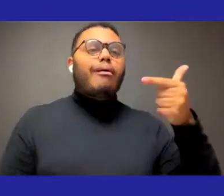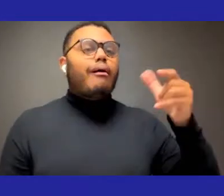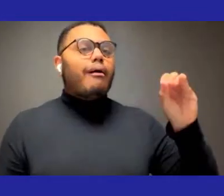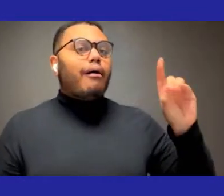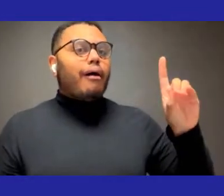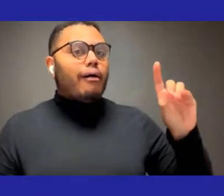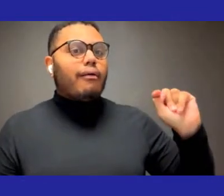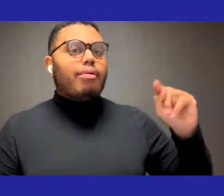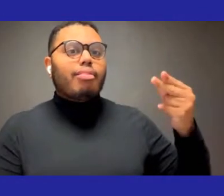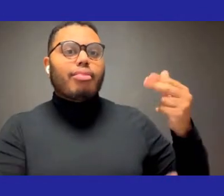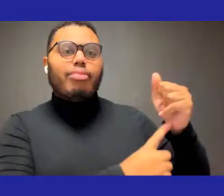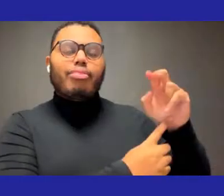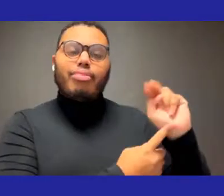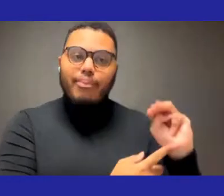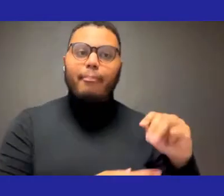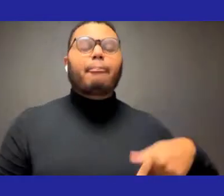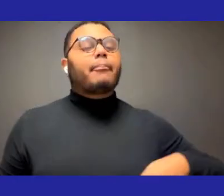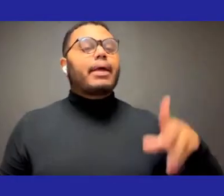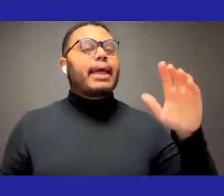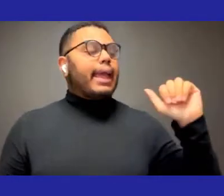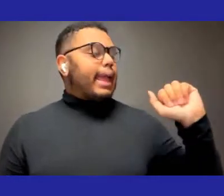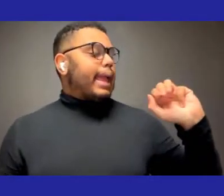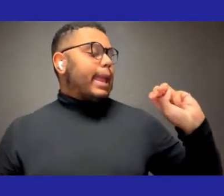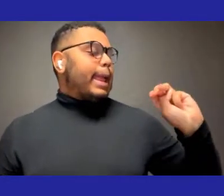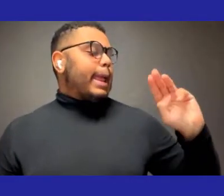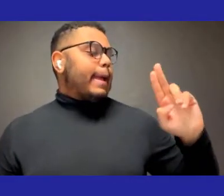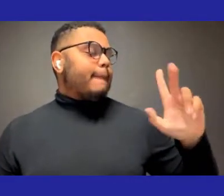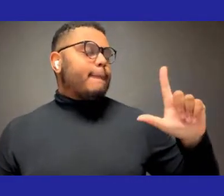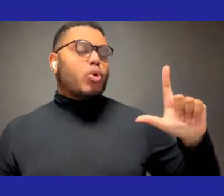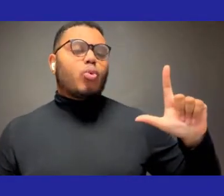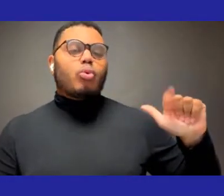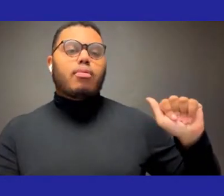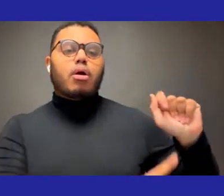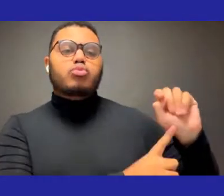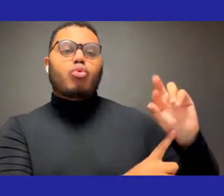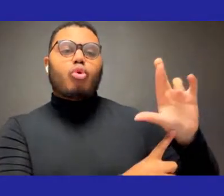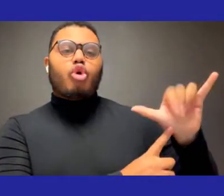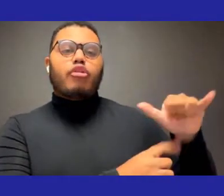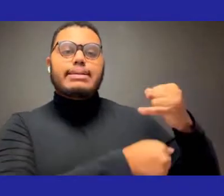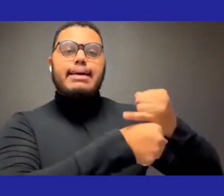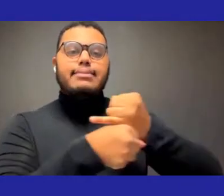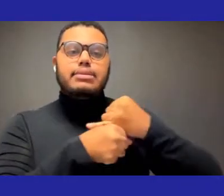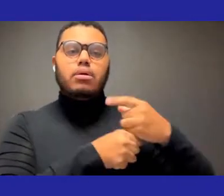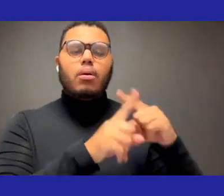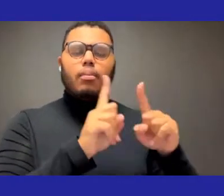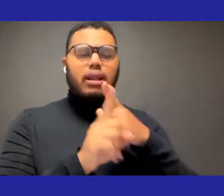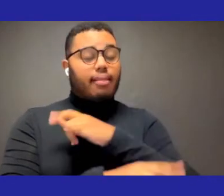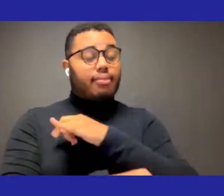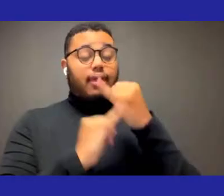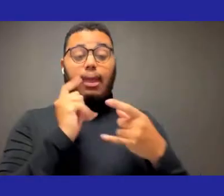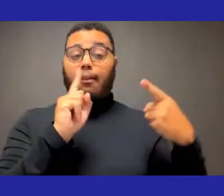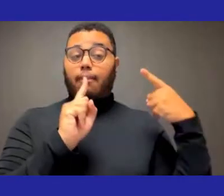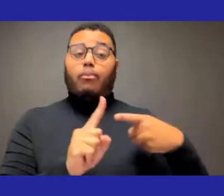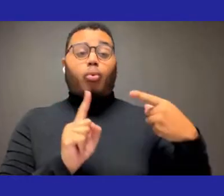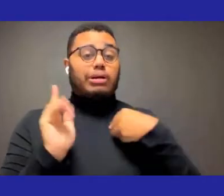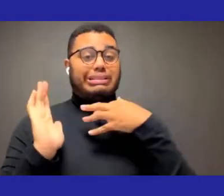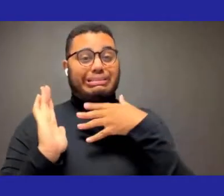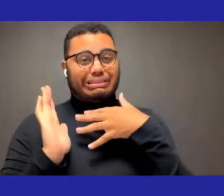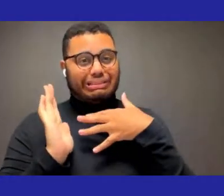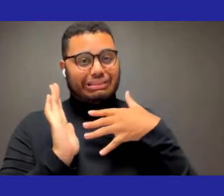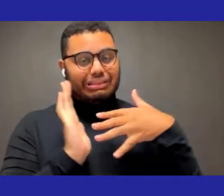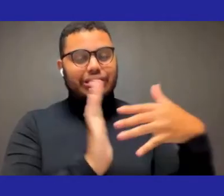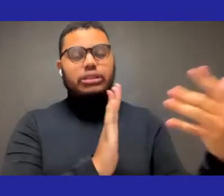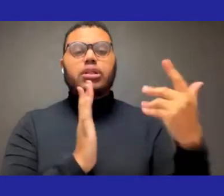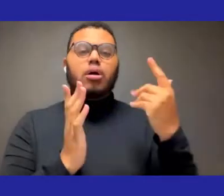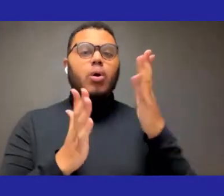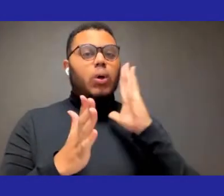ambulatory sites and so on. So at the end point, are all of the studies going to be reached